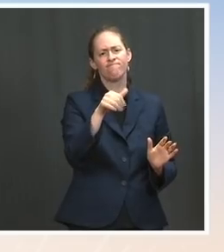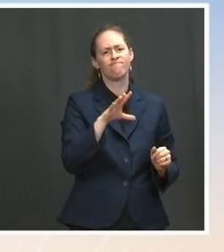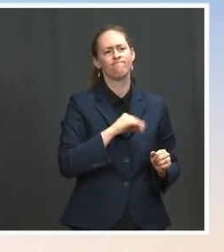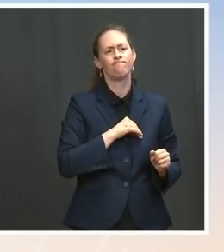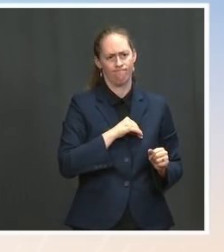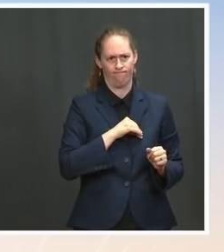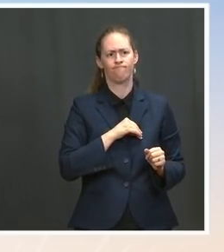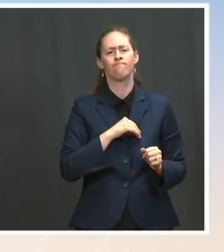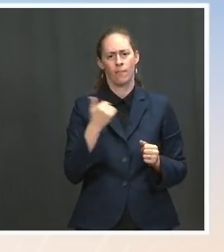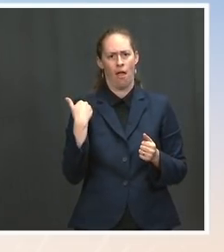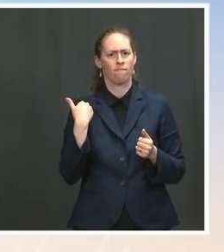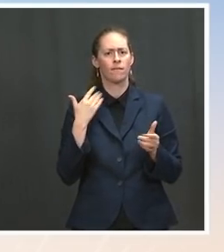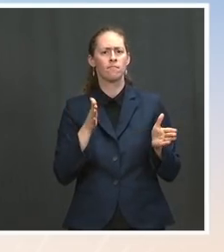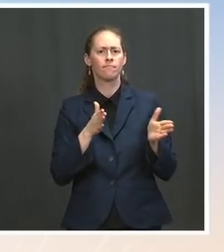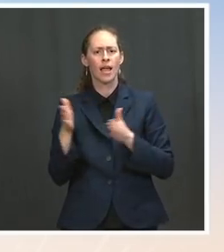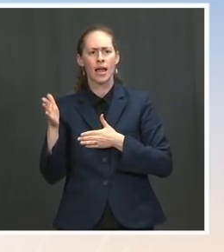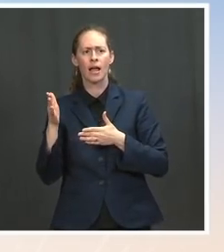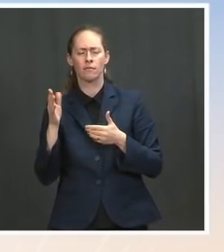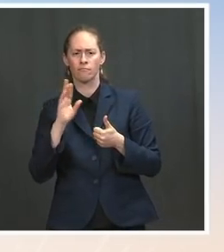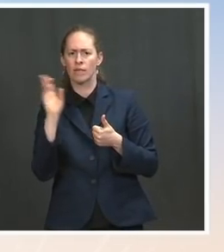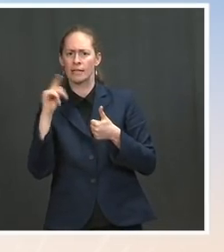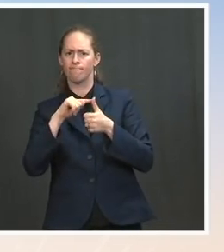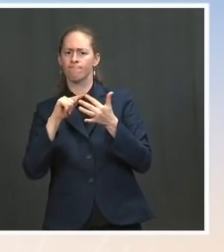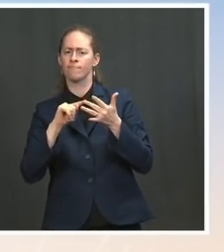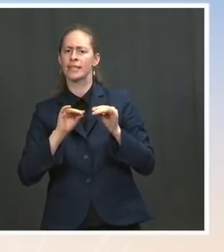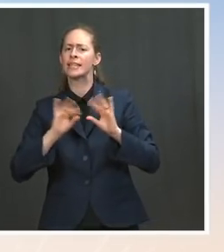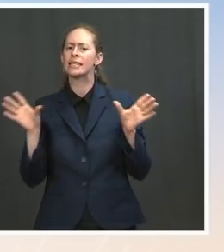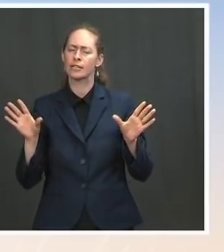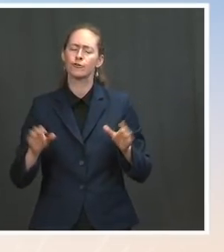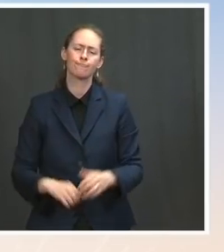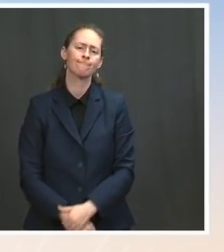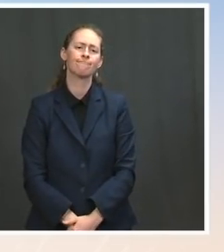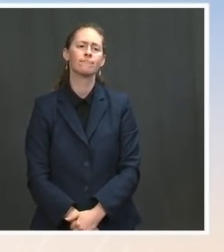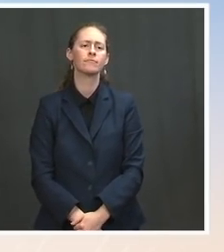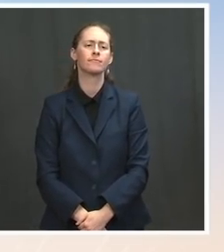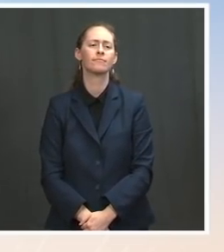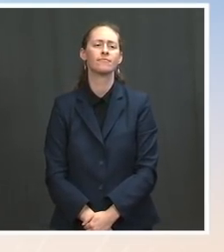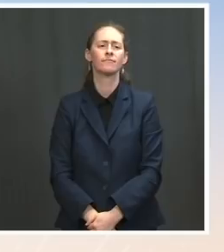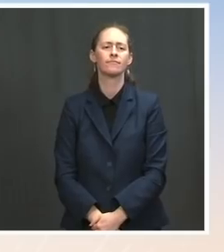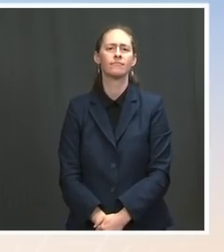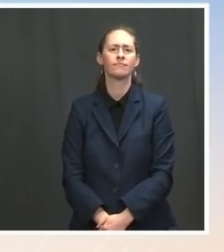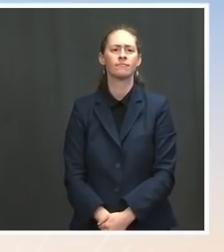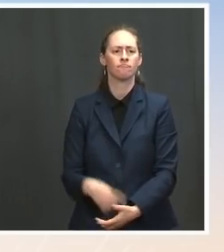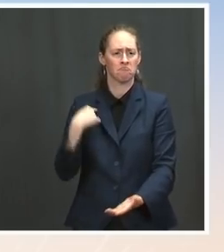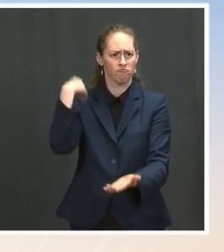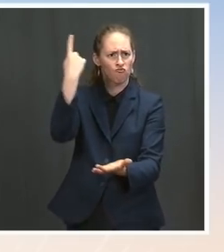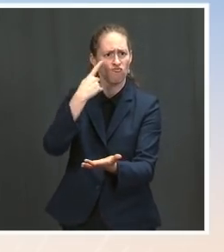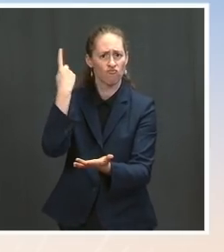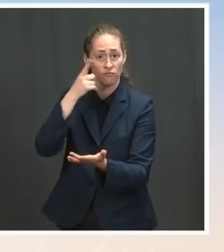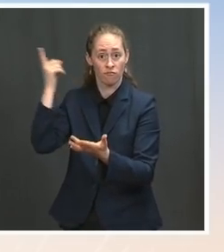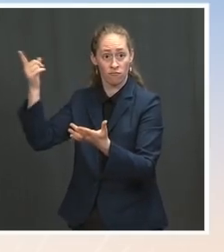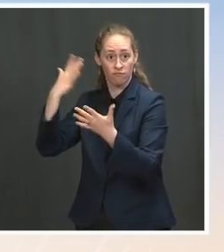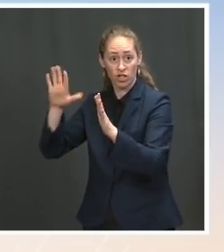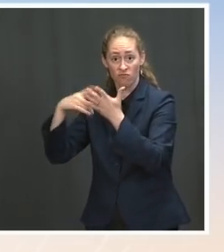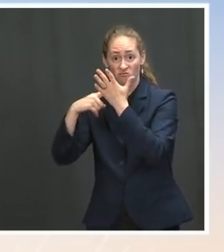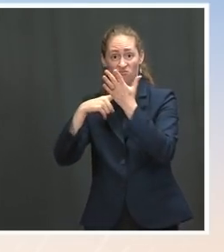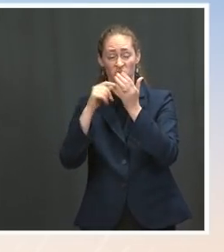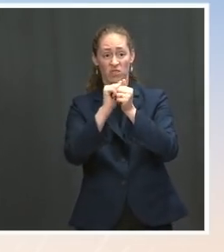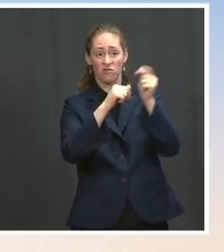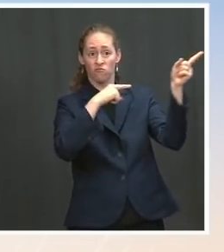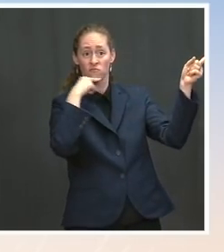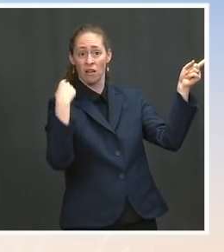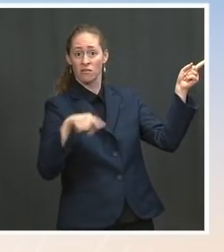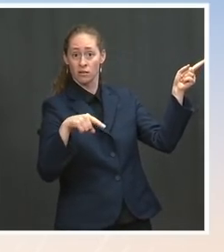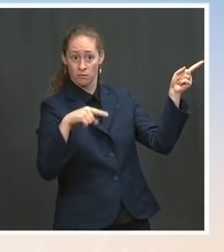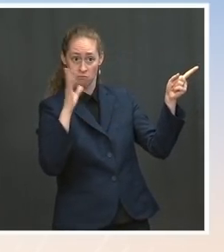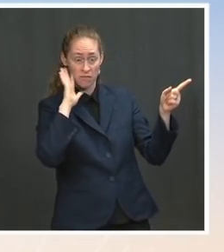those conversations with the Russian government so far, do you get a sense that they are taking this seriously? Are they going to be taking steps to try and stop these